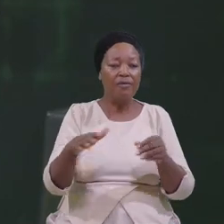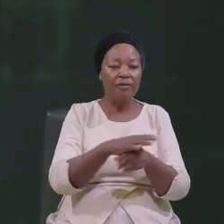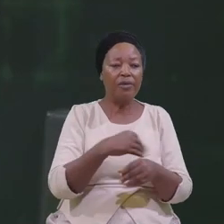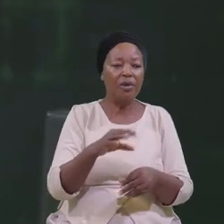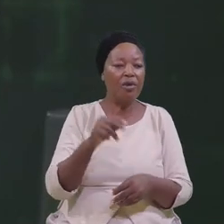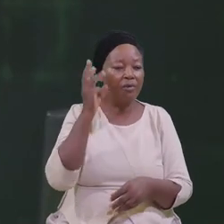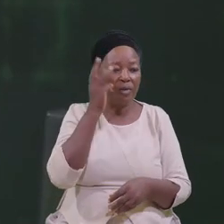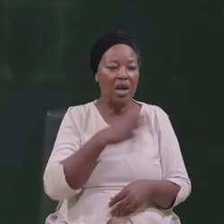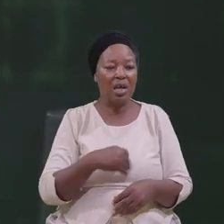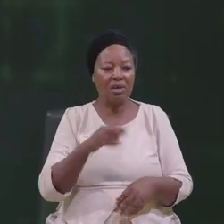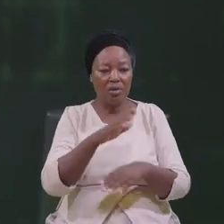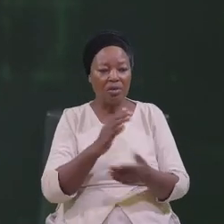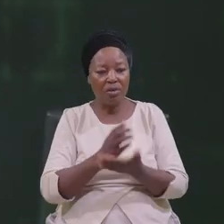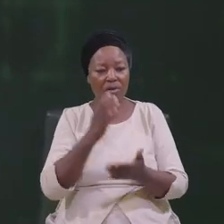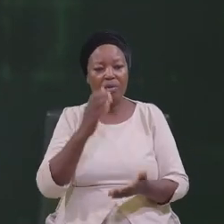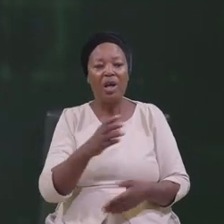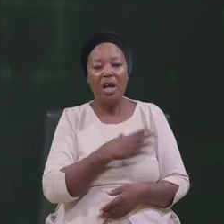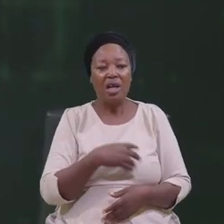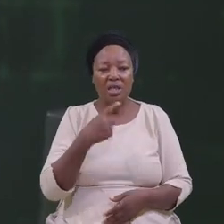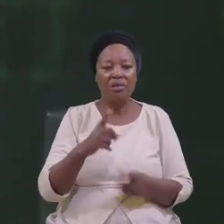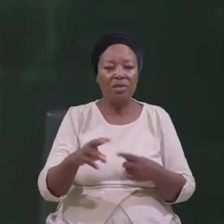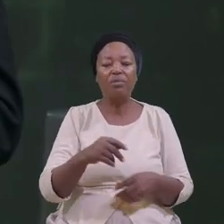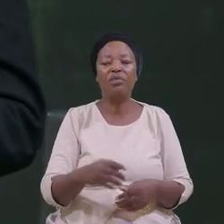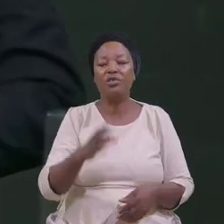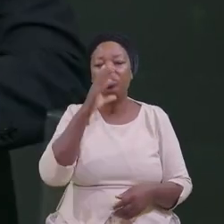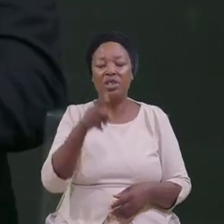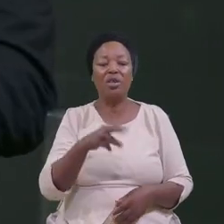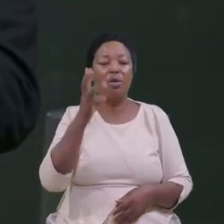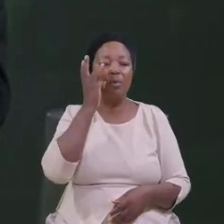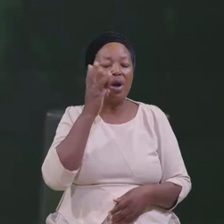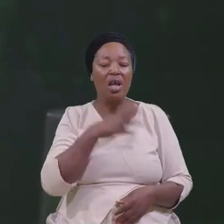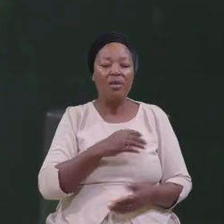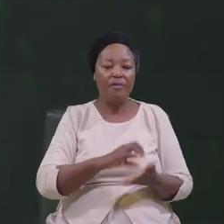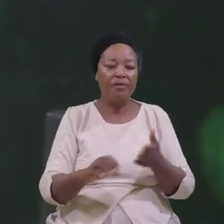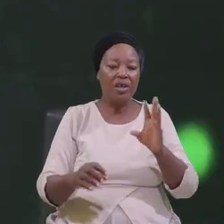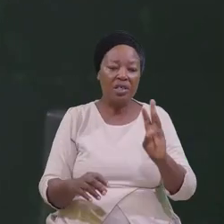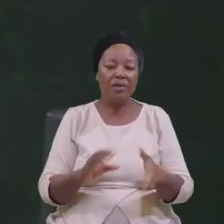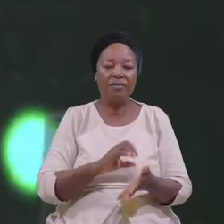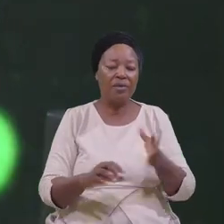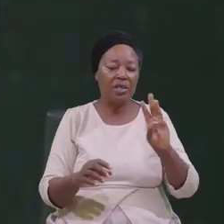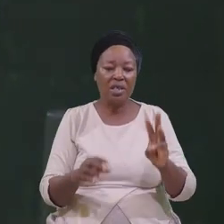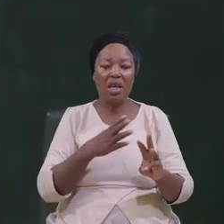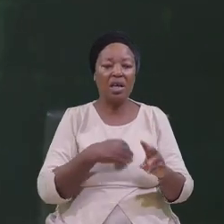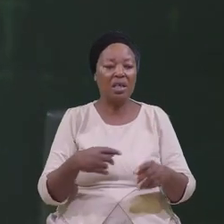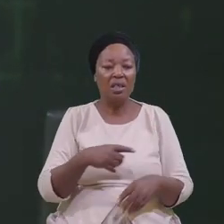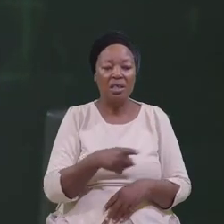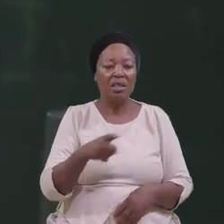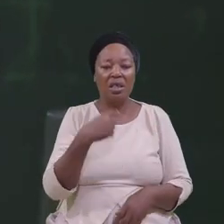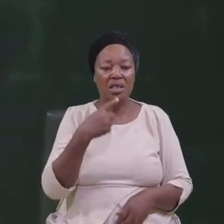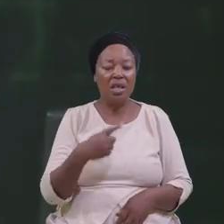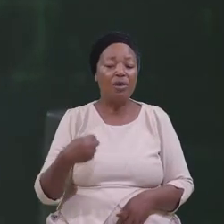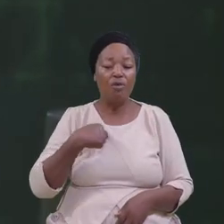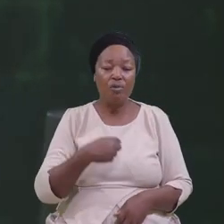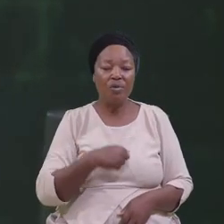them, drink ye wine. Verse 6, and they said, we will